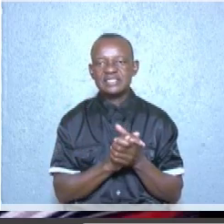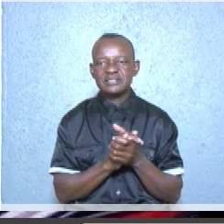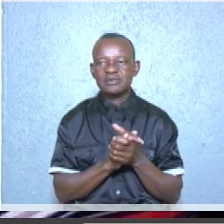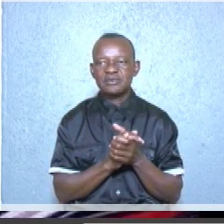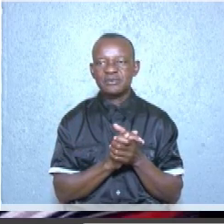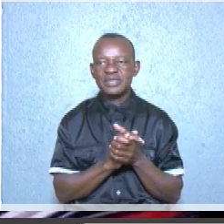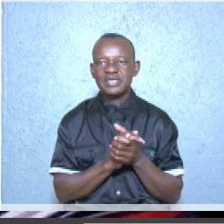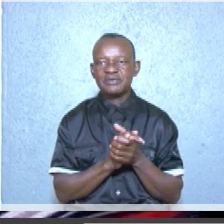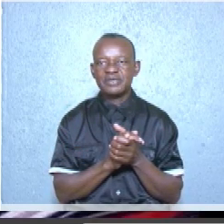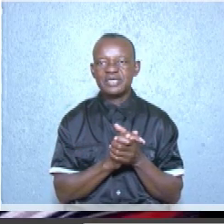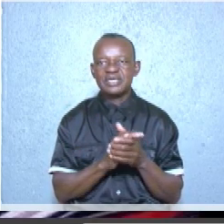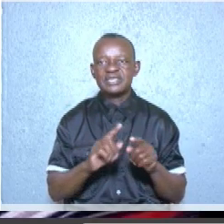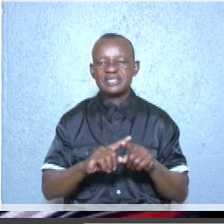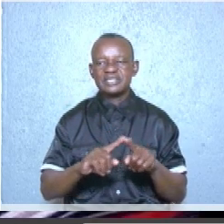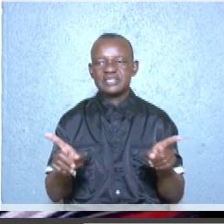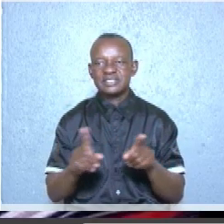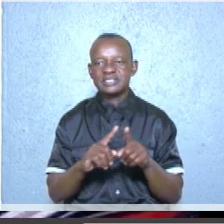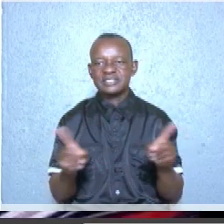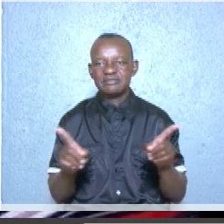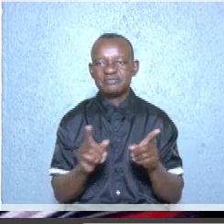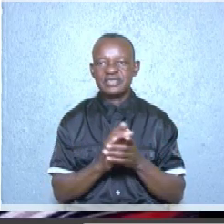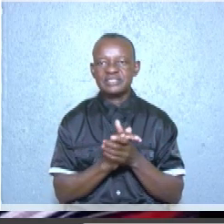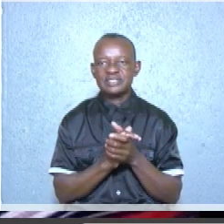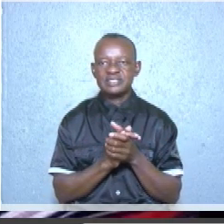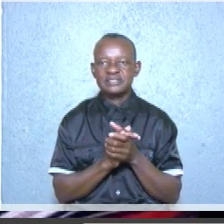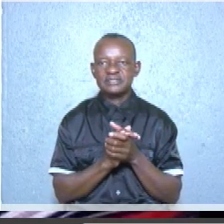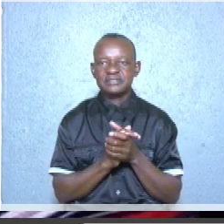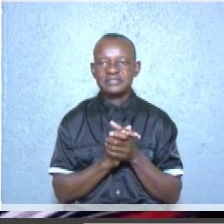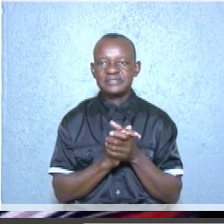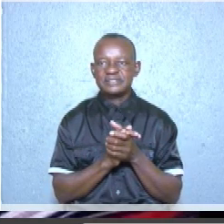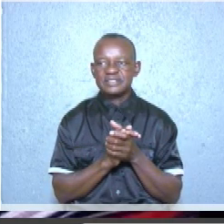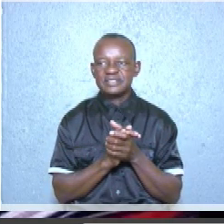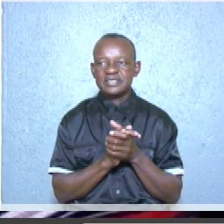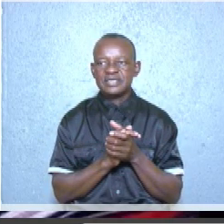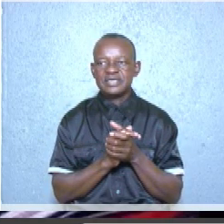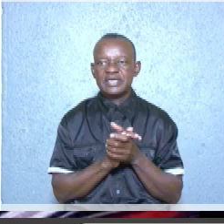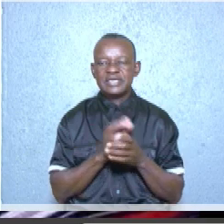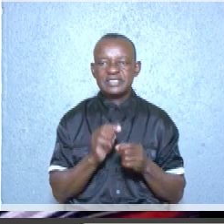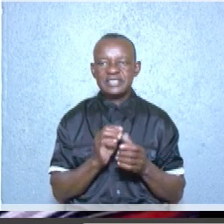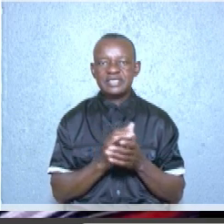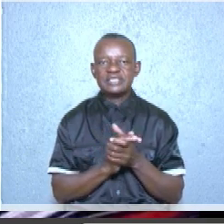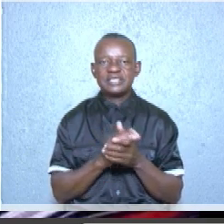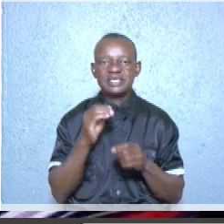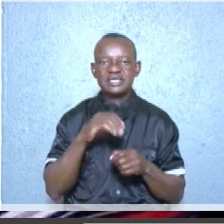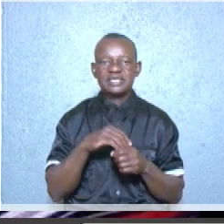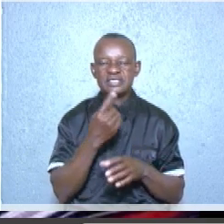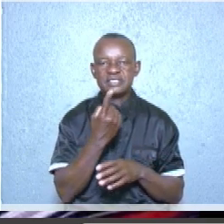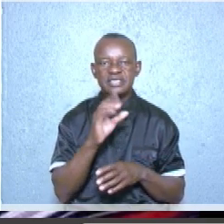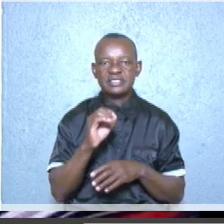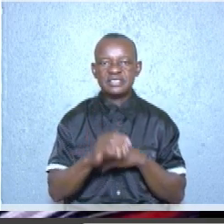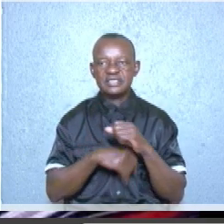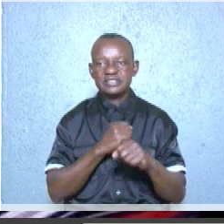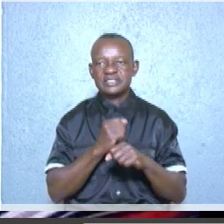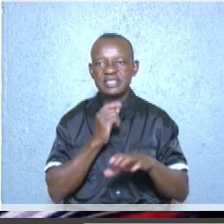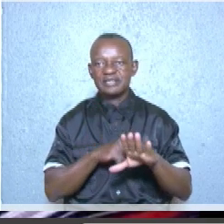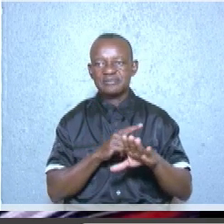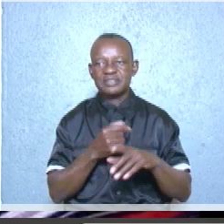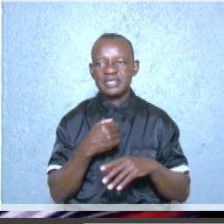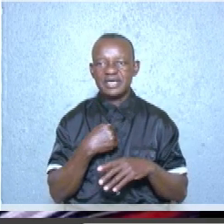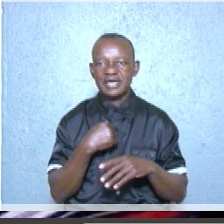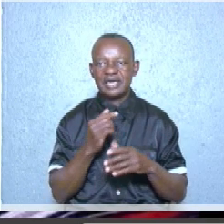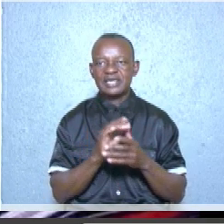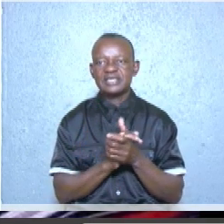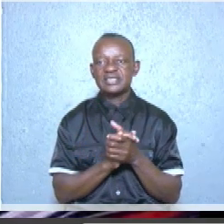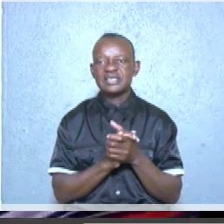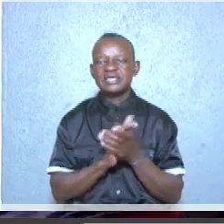qualification like myself, where we're doing articles. And in 10 years' time from there, I could say I became a partner in